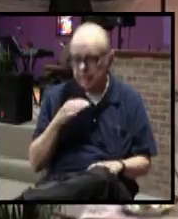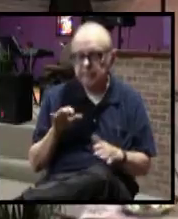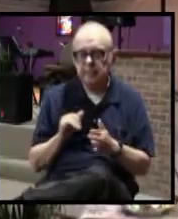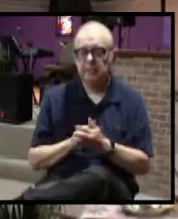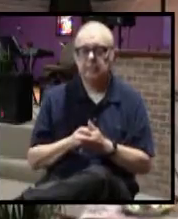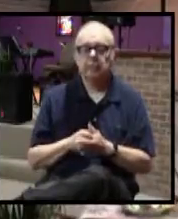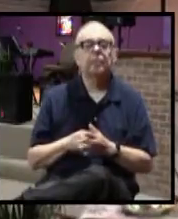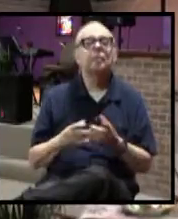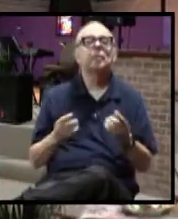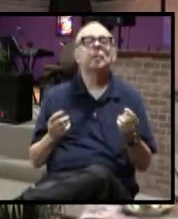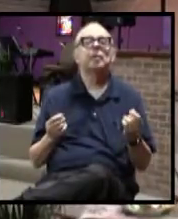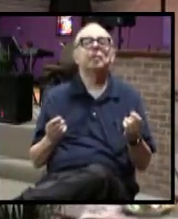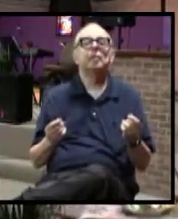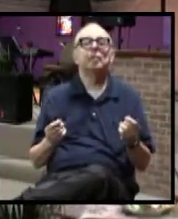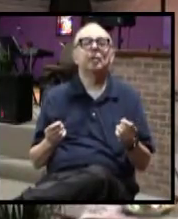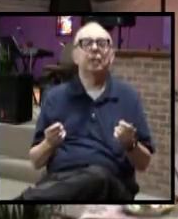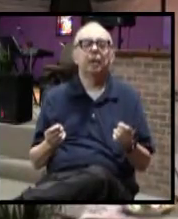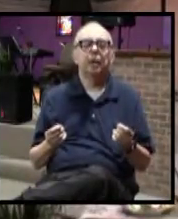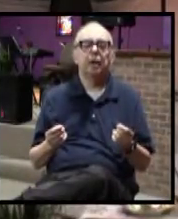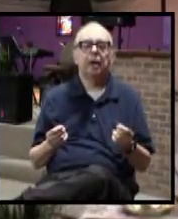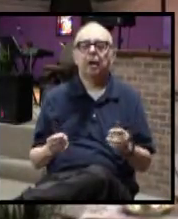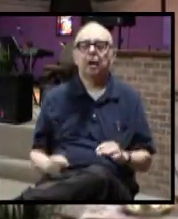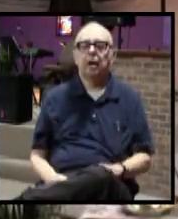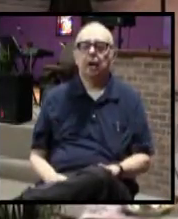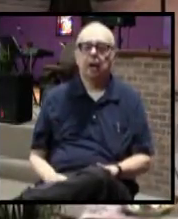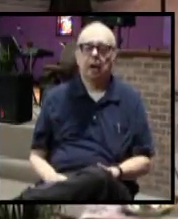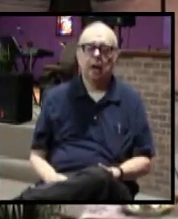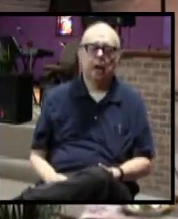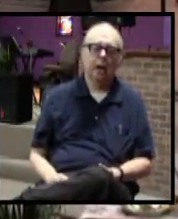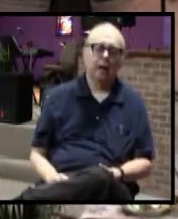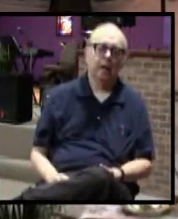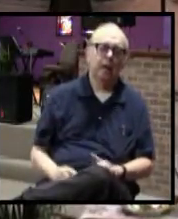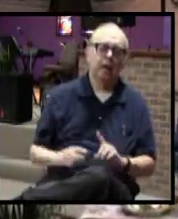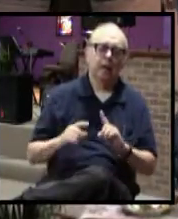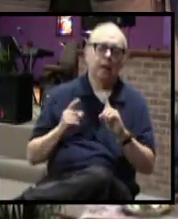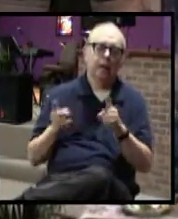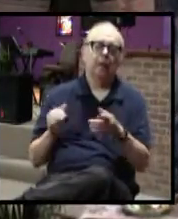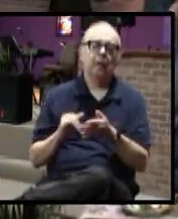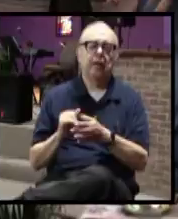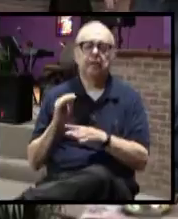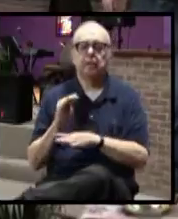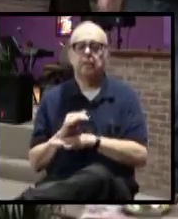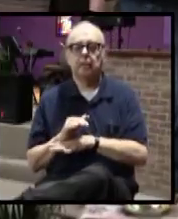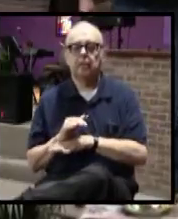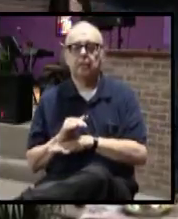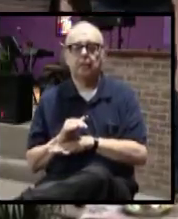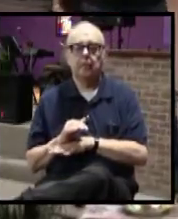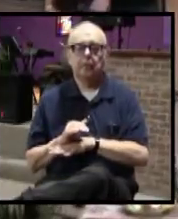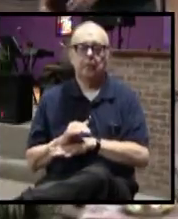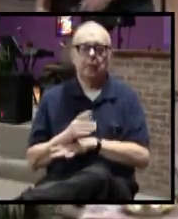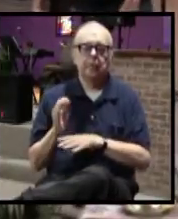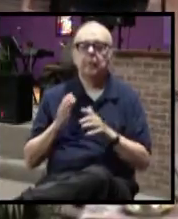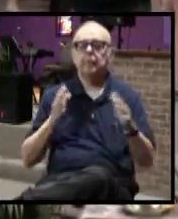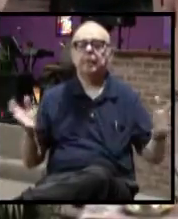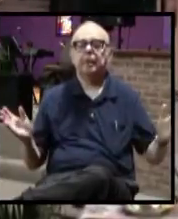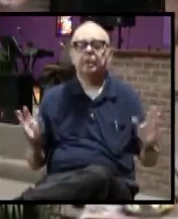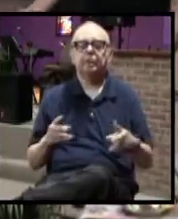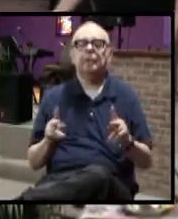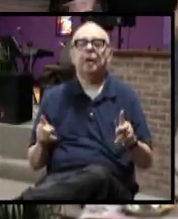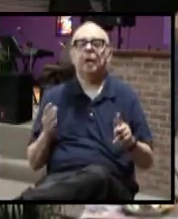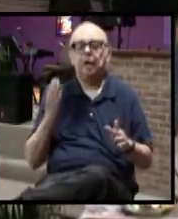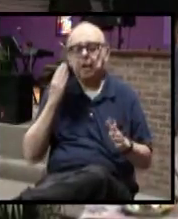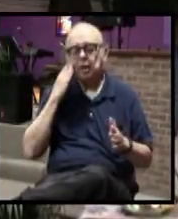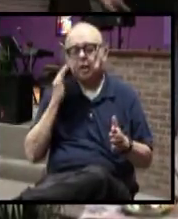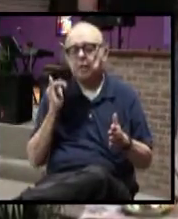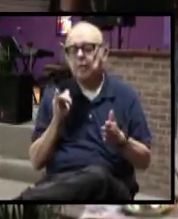And oh, he did. What did he do? He went home that night and threw one of